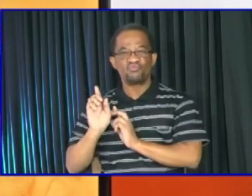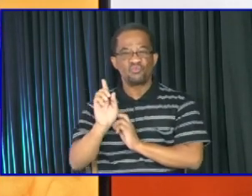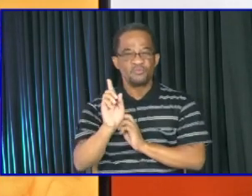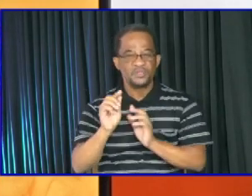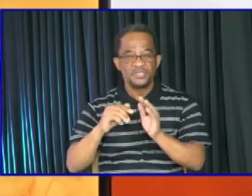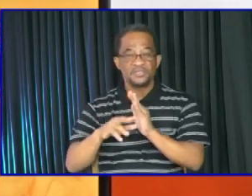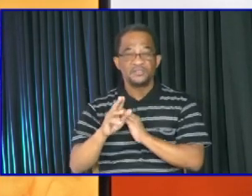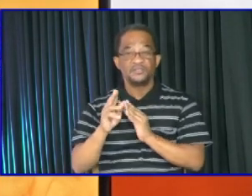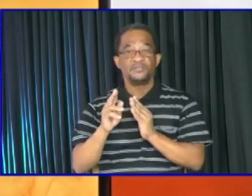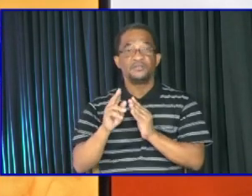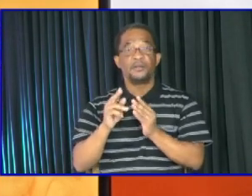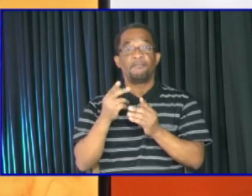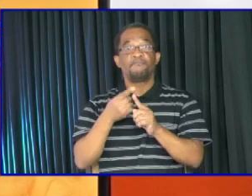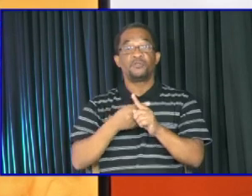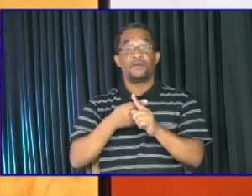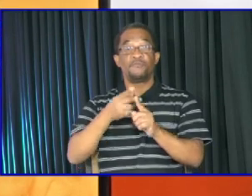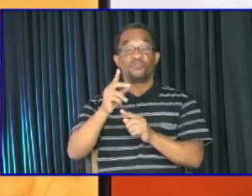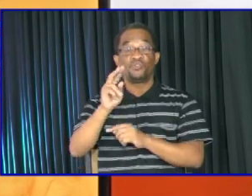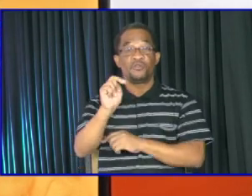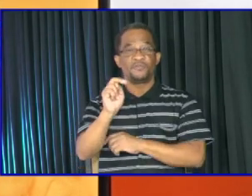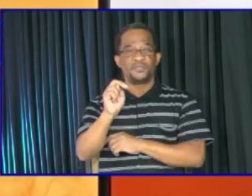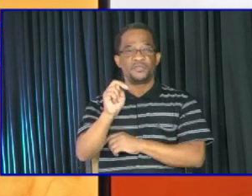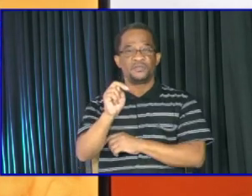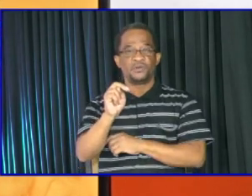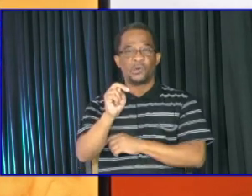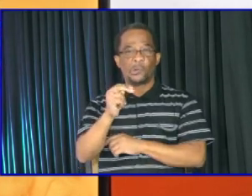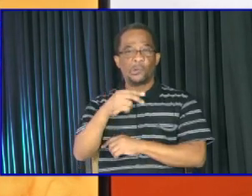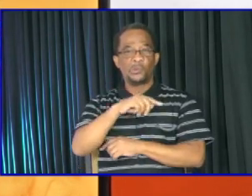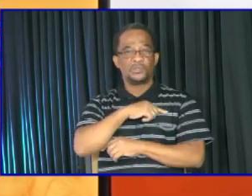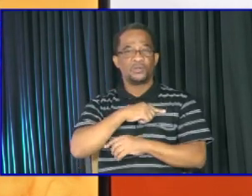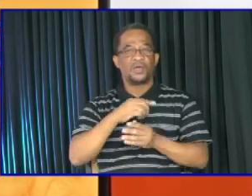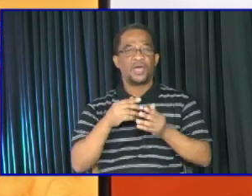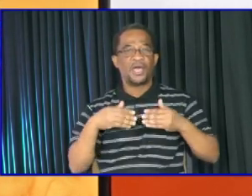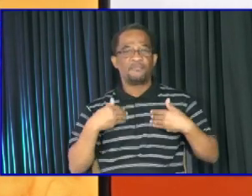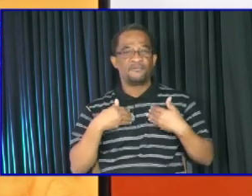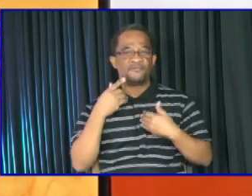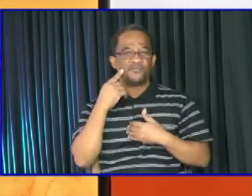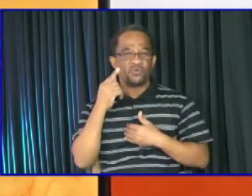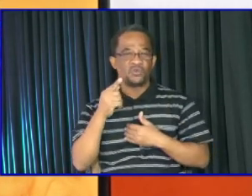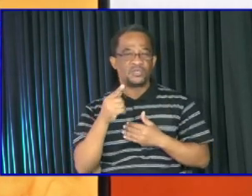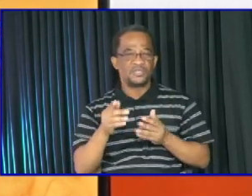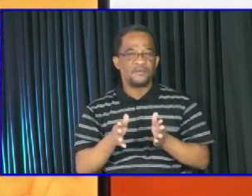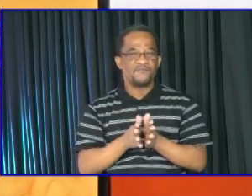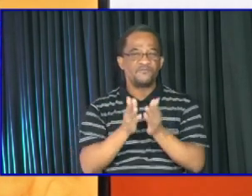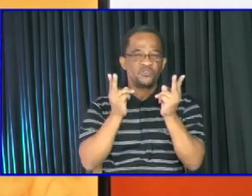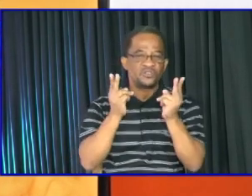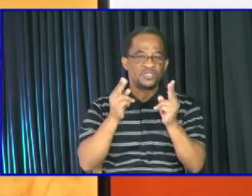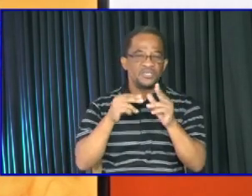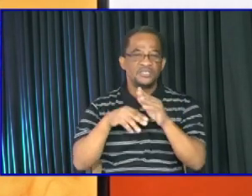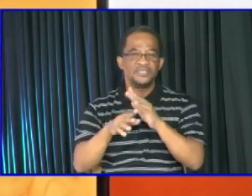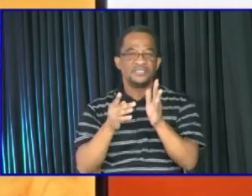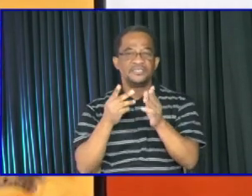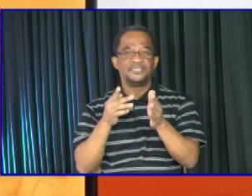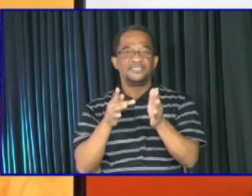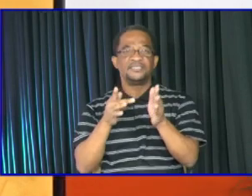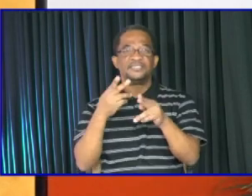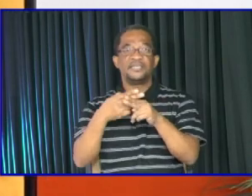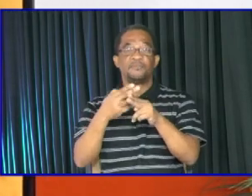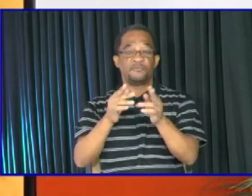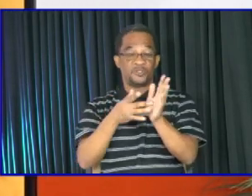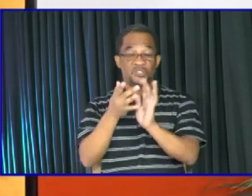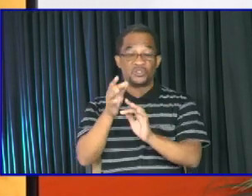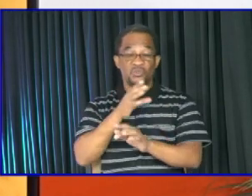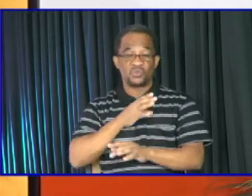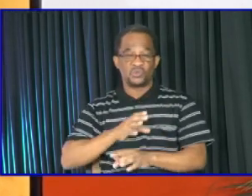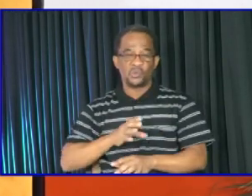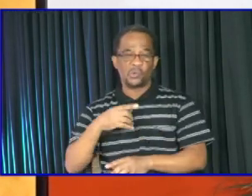so, Lisa, we are claiming victory and deliverance for you in the name of Jesus Christ. And we